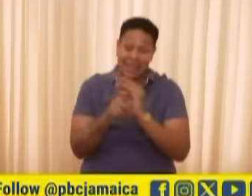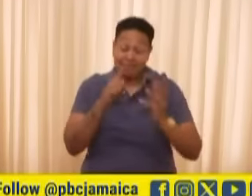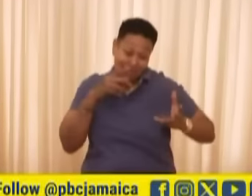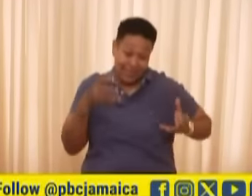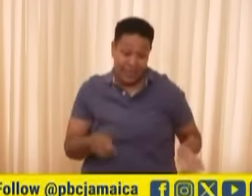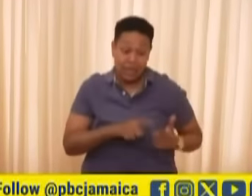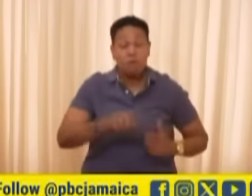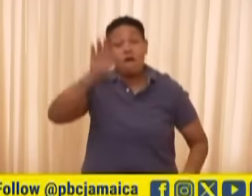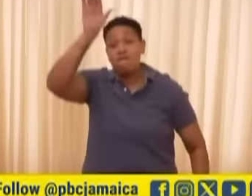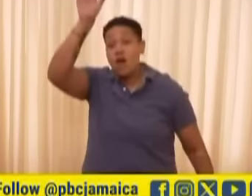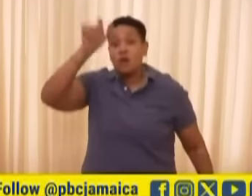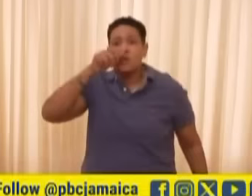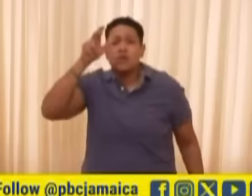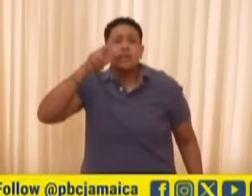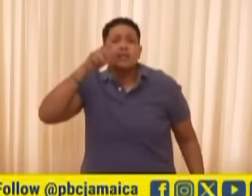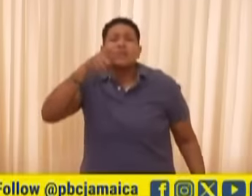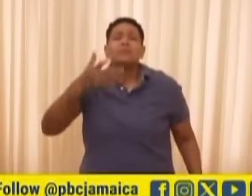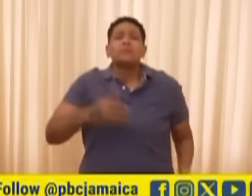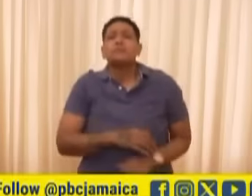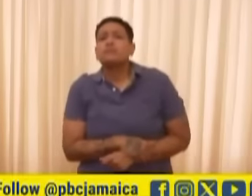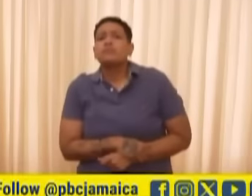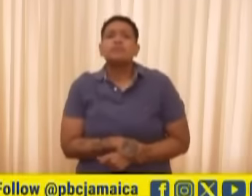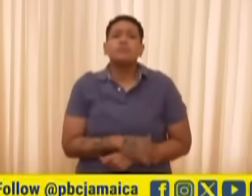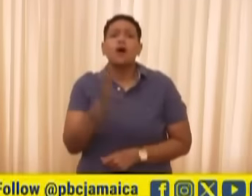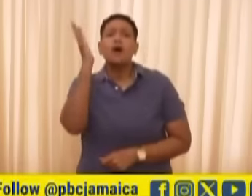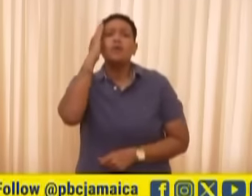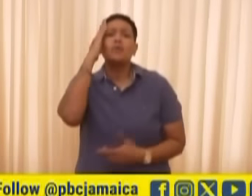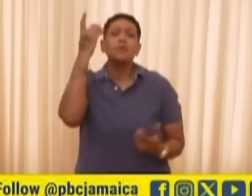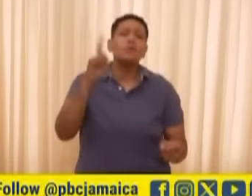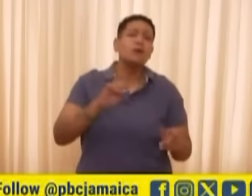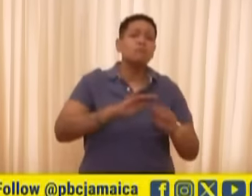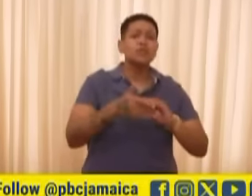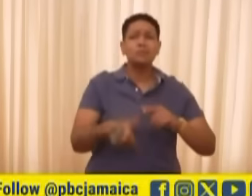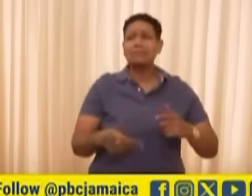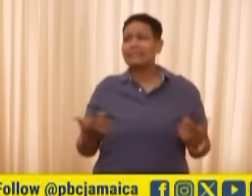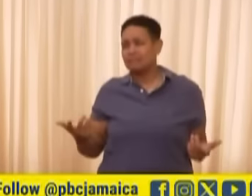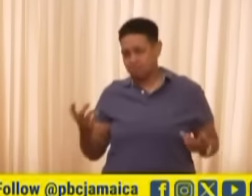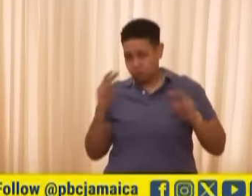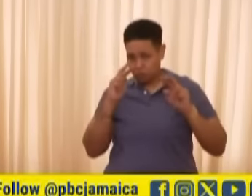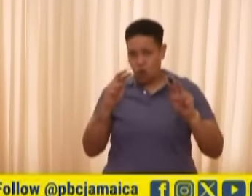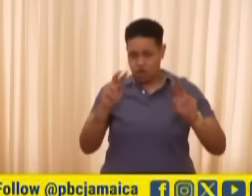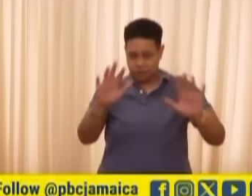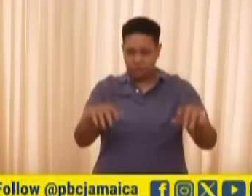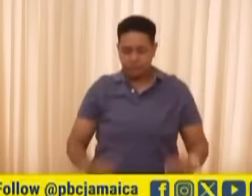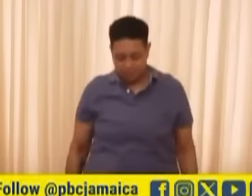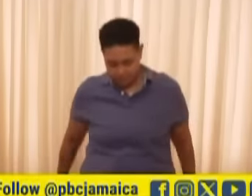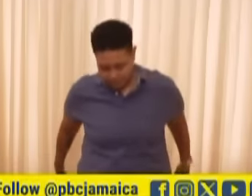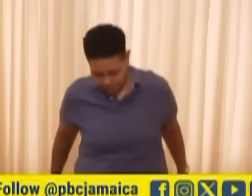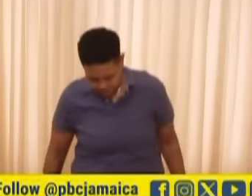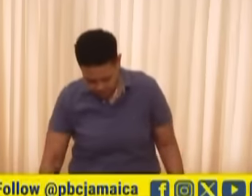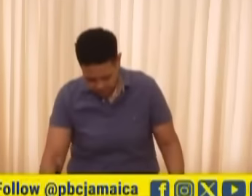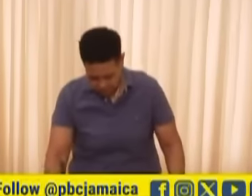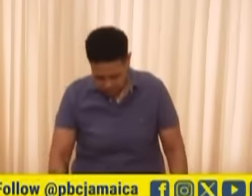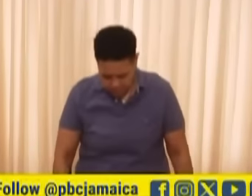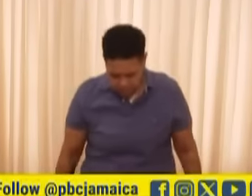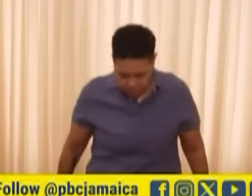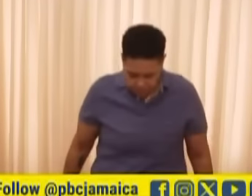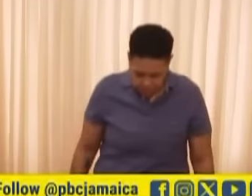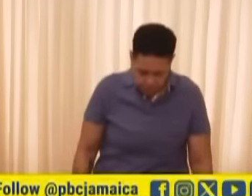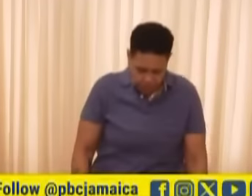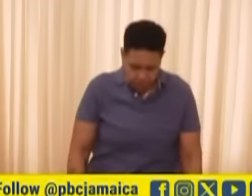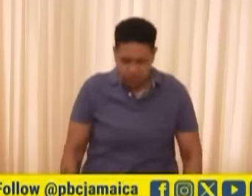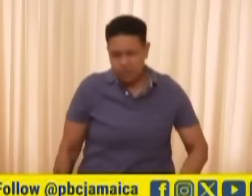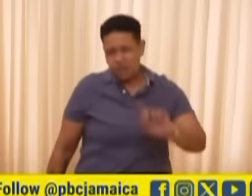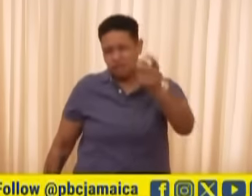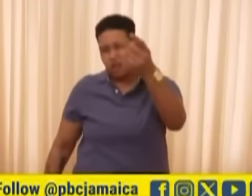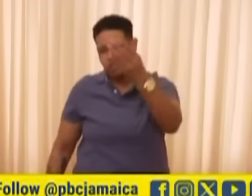here and overseas who may be watching this press briefing. Firstly, a